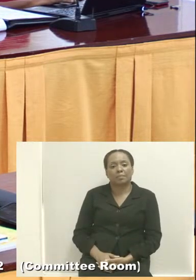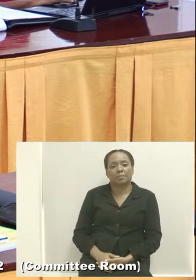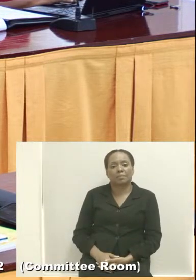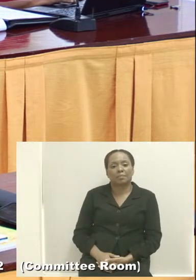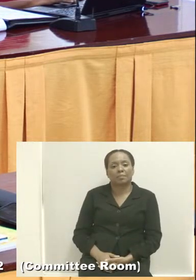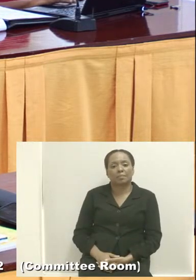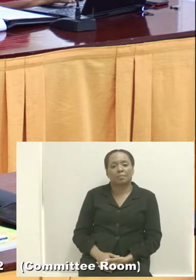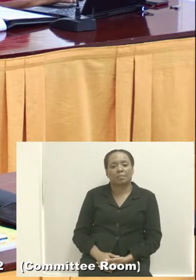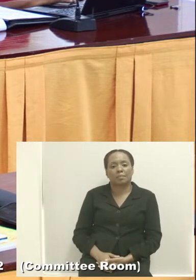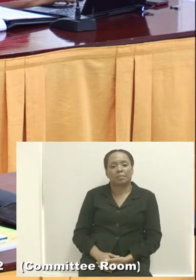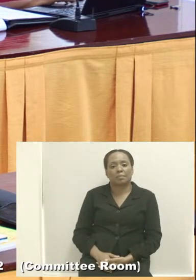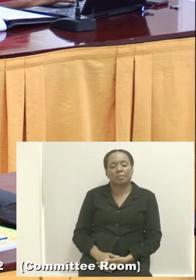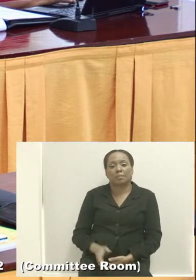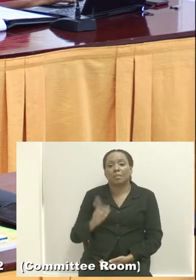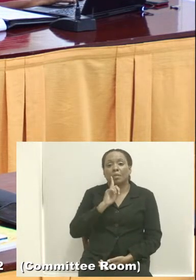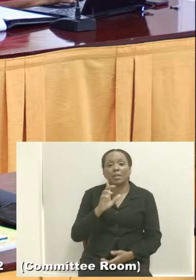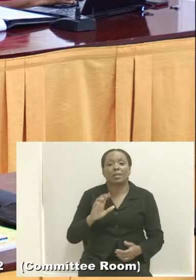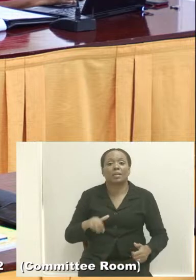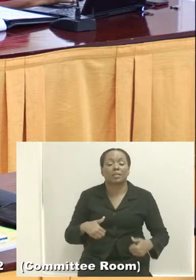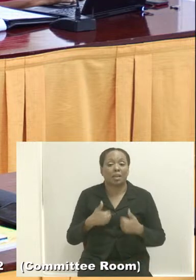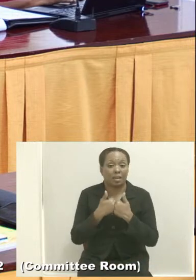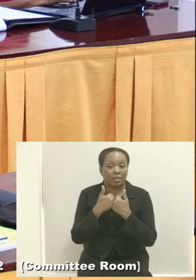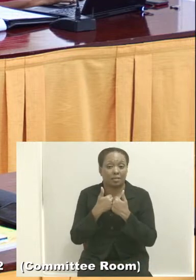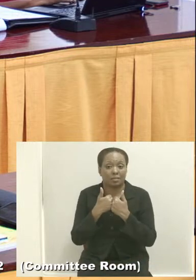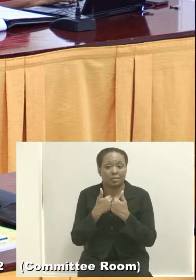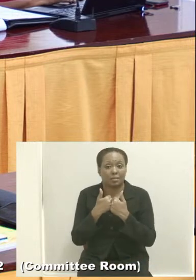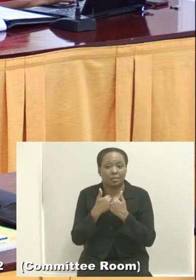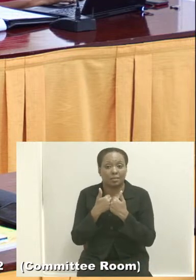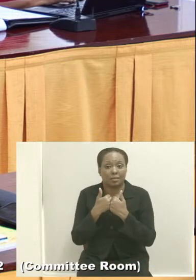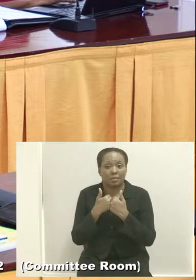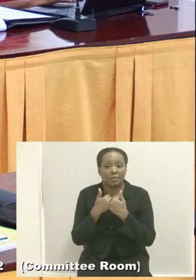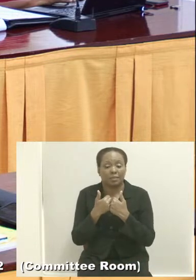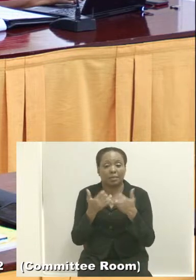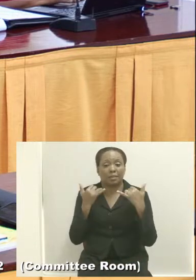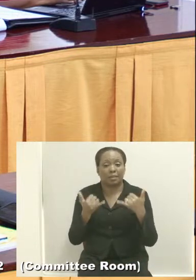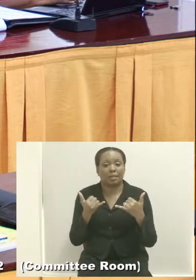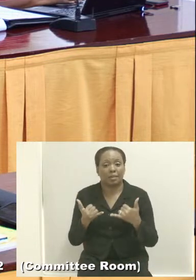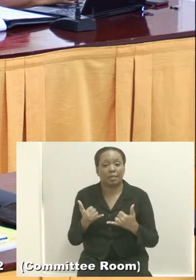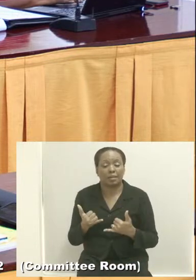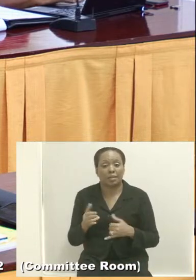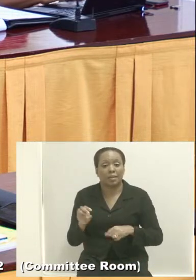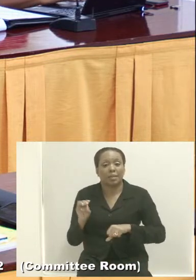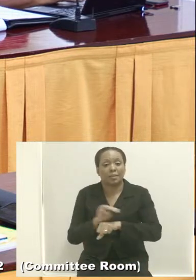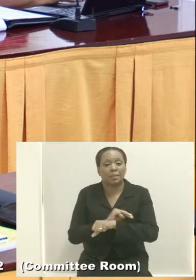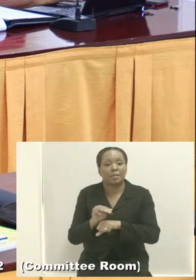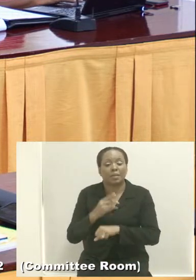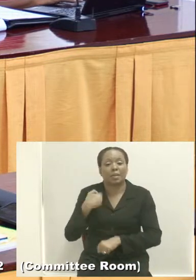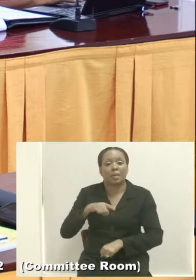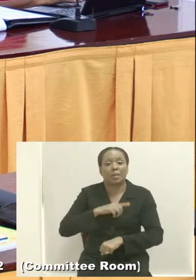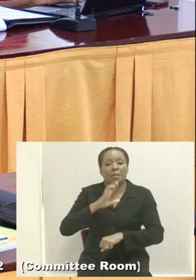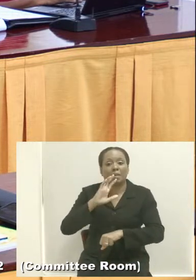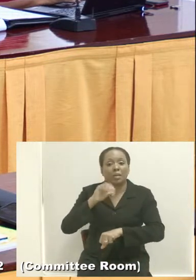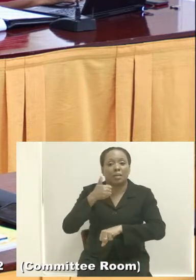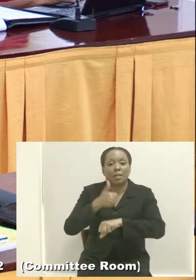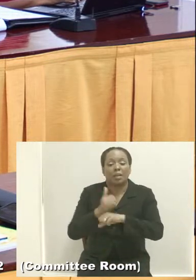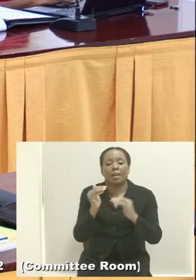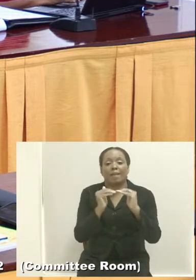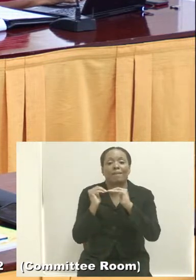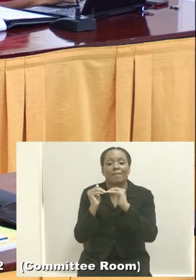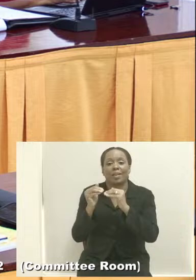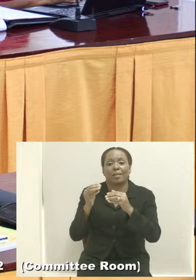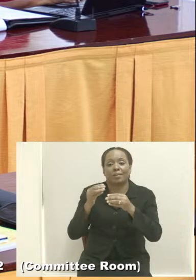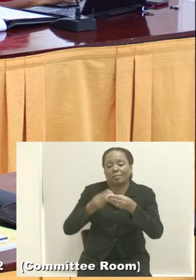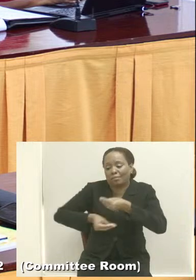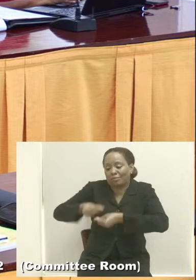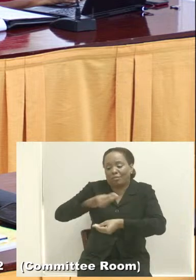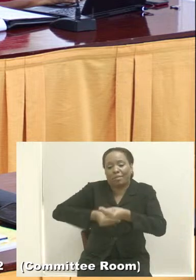there is in this ministry established a fair trade commission. and they have their own role to